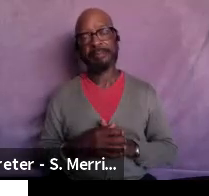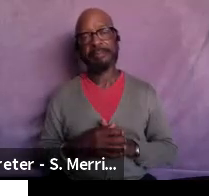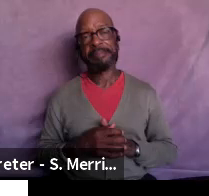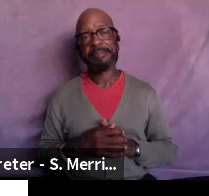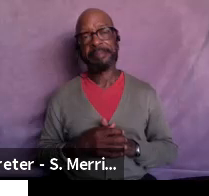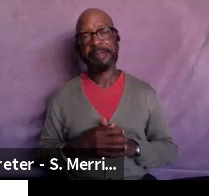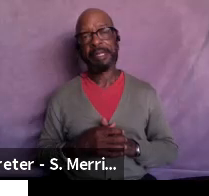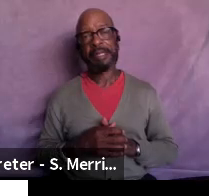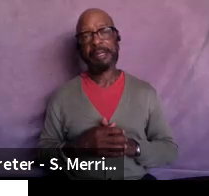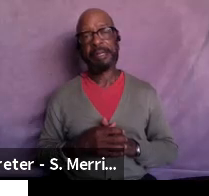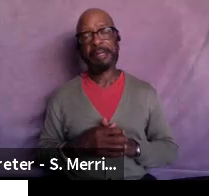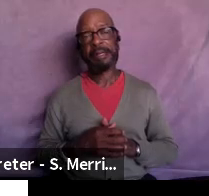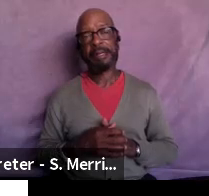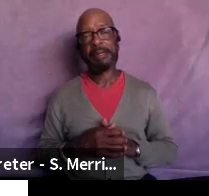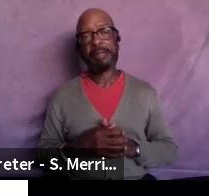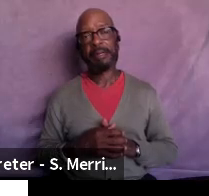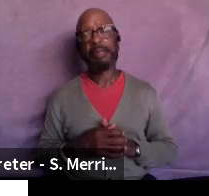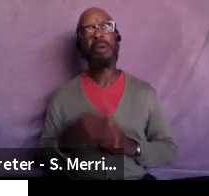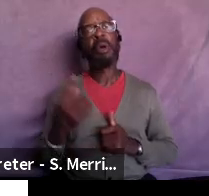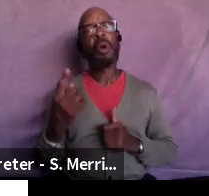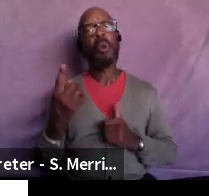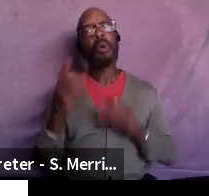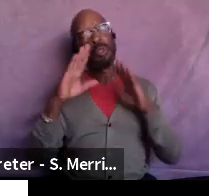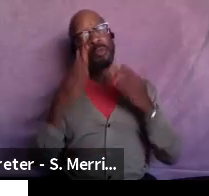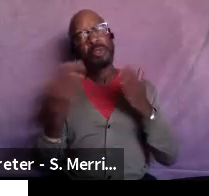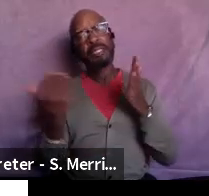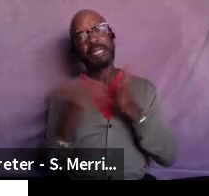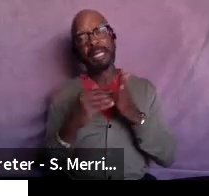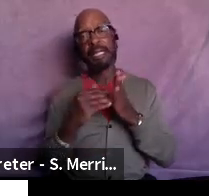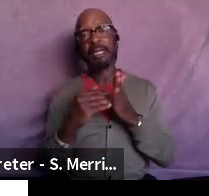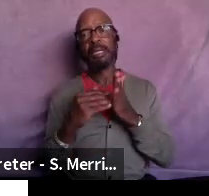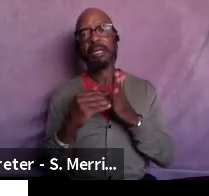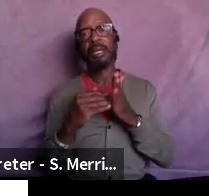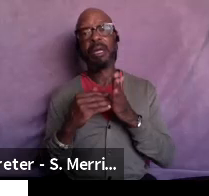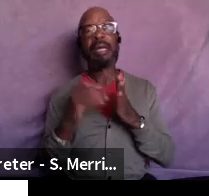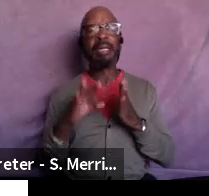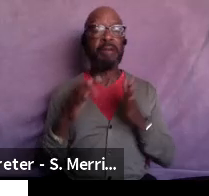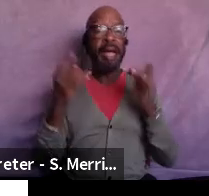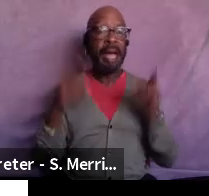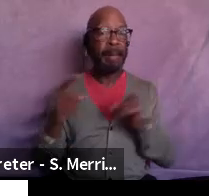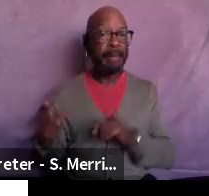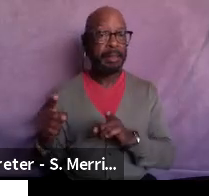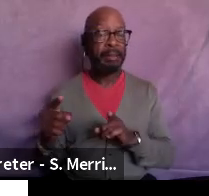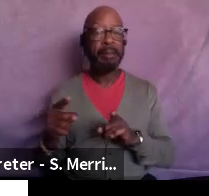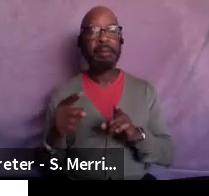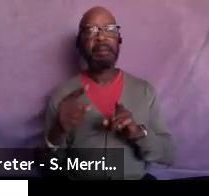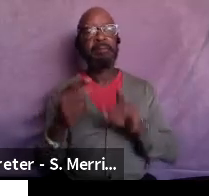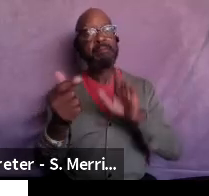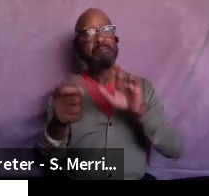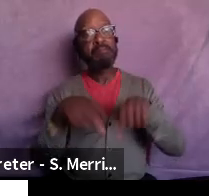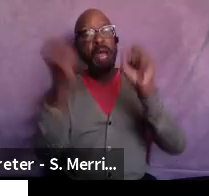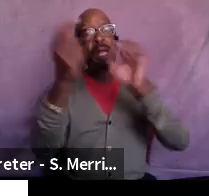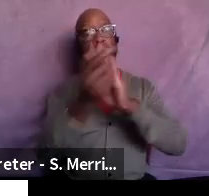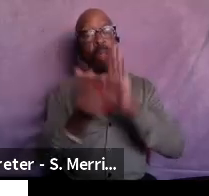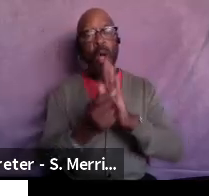And wanted to put the focus back on whether unlawful discrimination occurred, not on whether the individual is covered by the